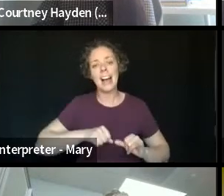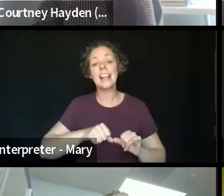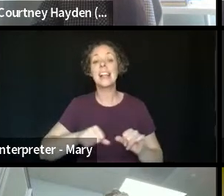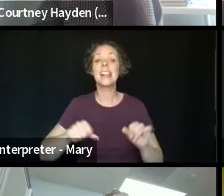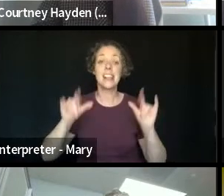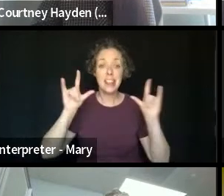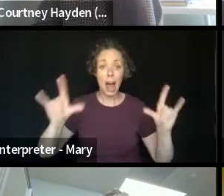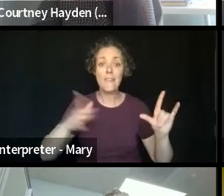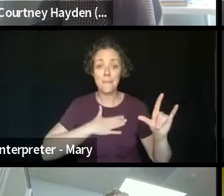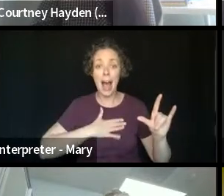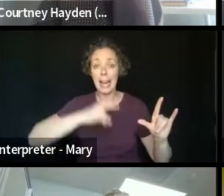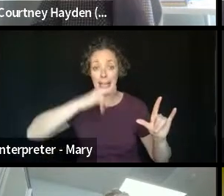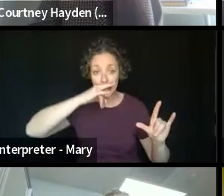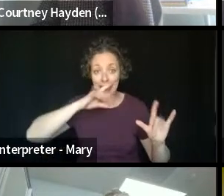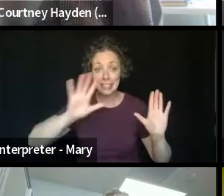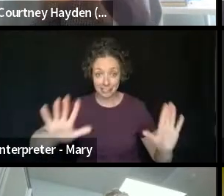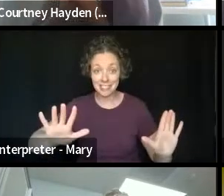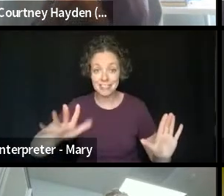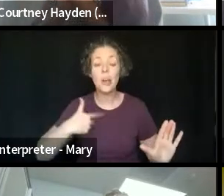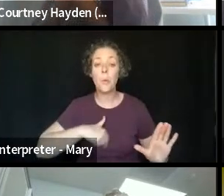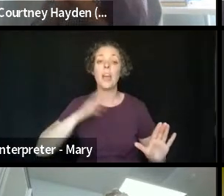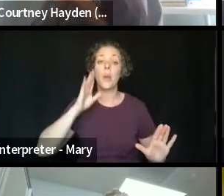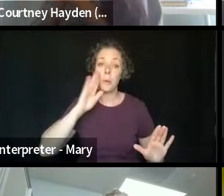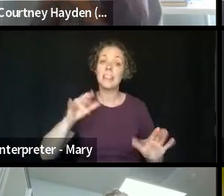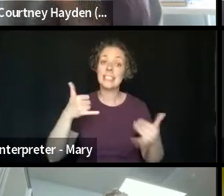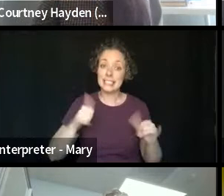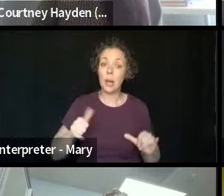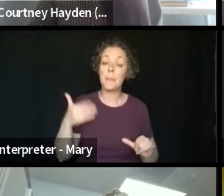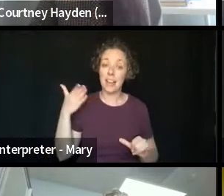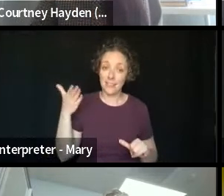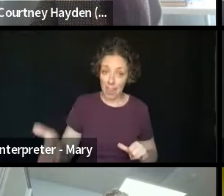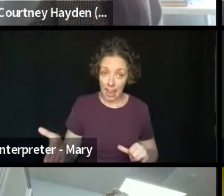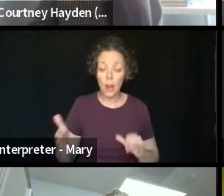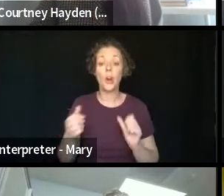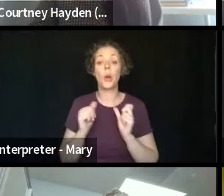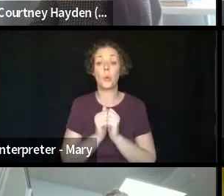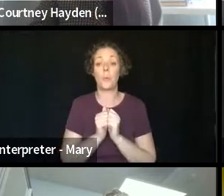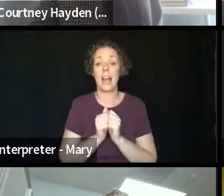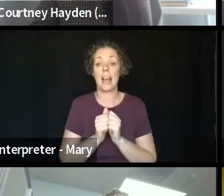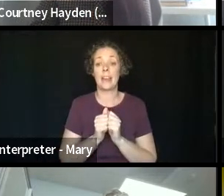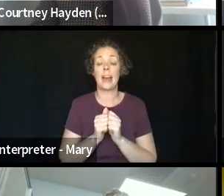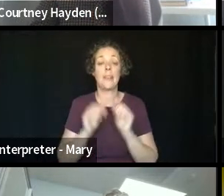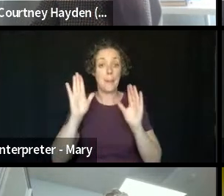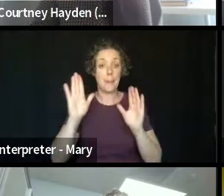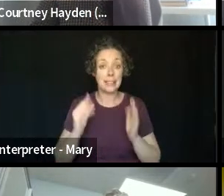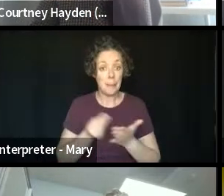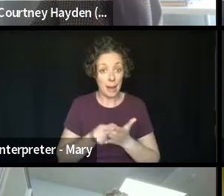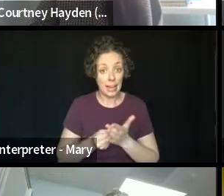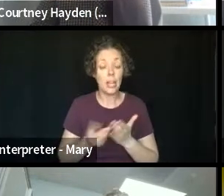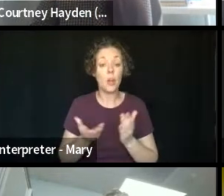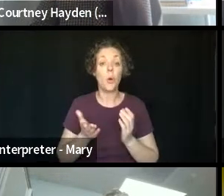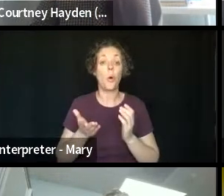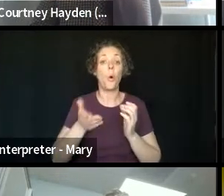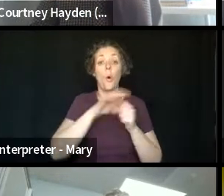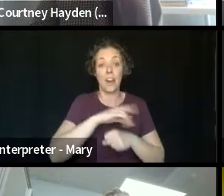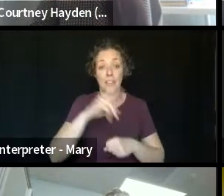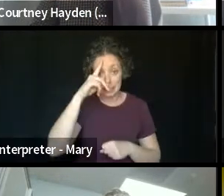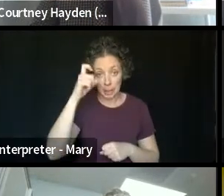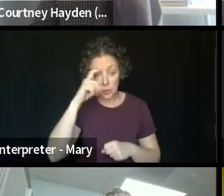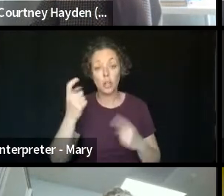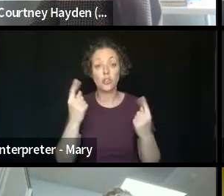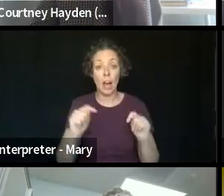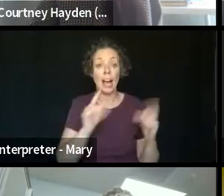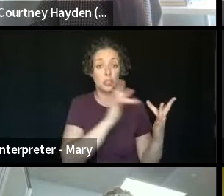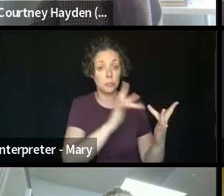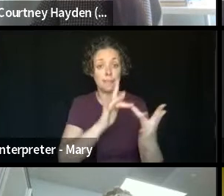We are still going to be out there with these great dollars over the summer, trying to reach as many teens